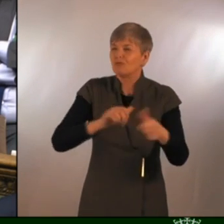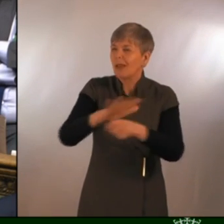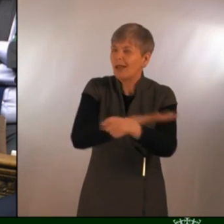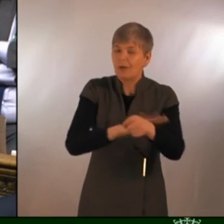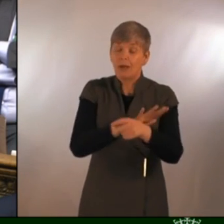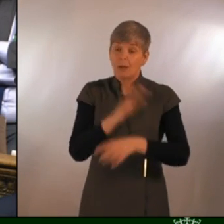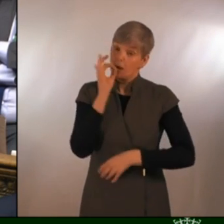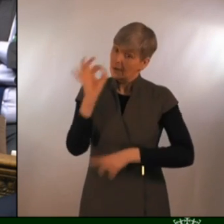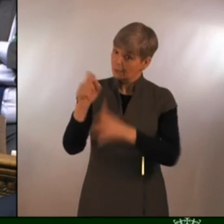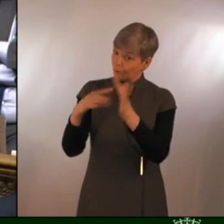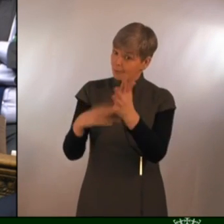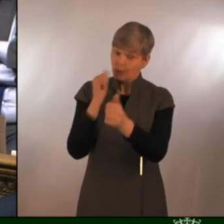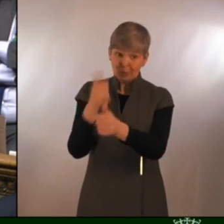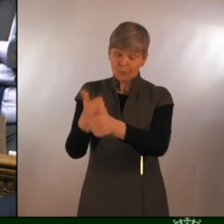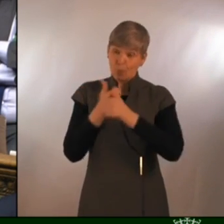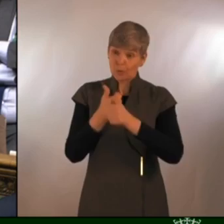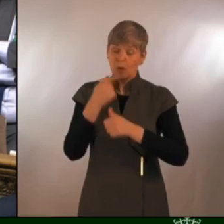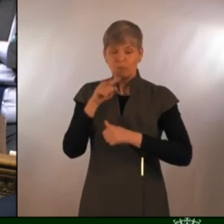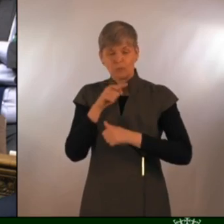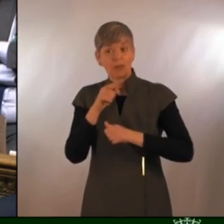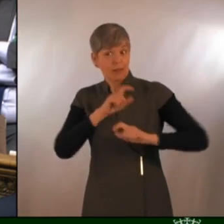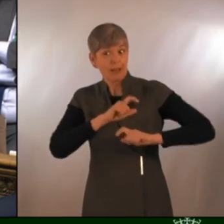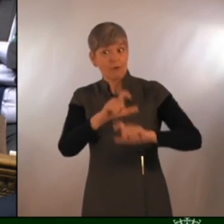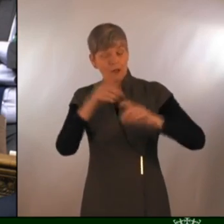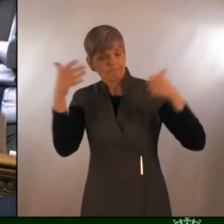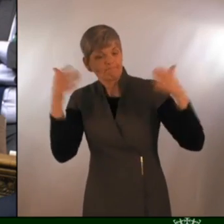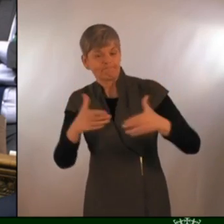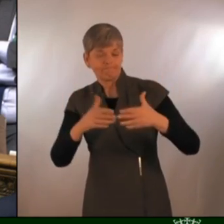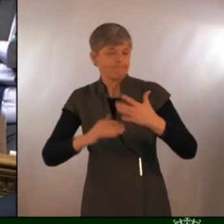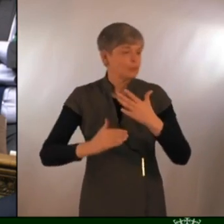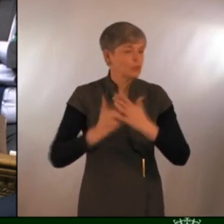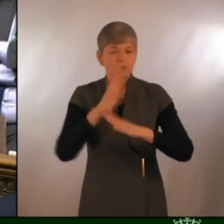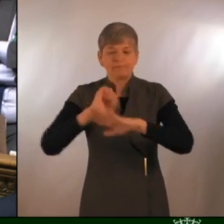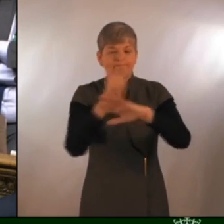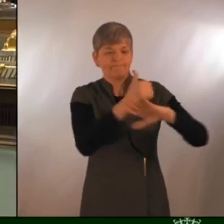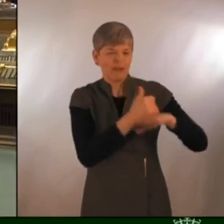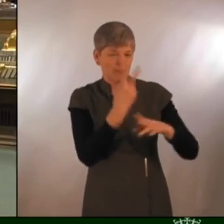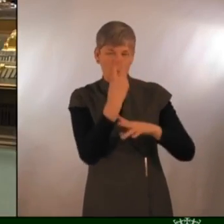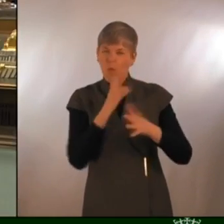me to ensure we keep the focus on the regeneration and remediation of brownfield sites?